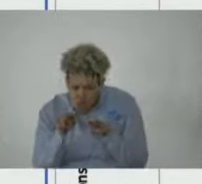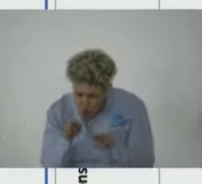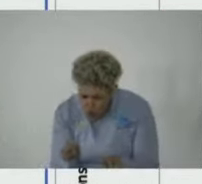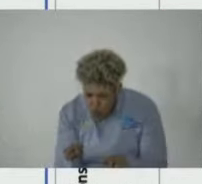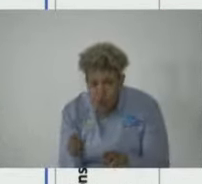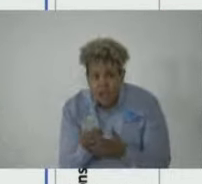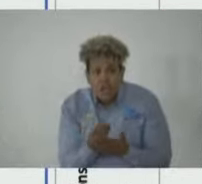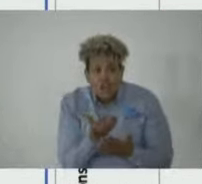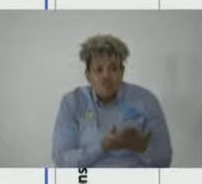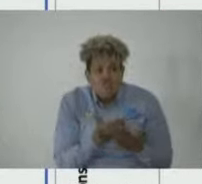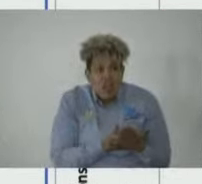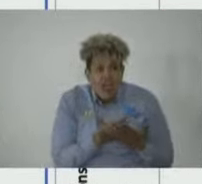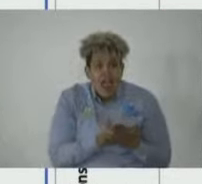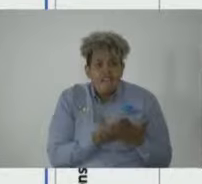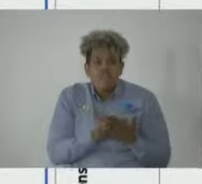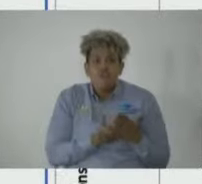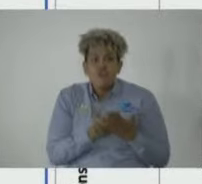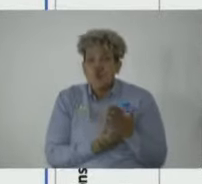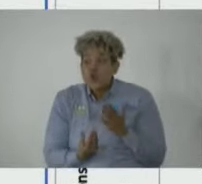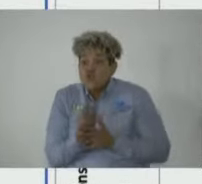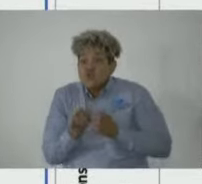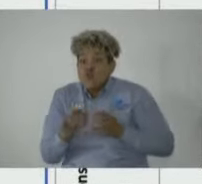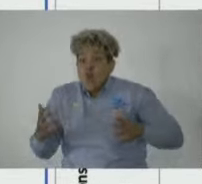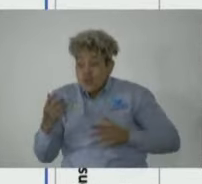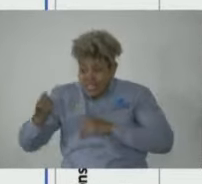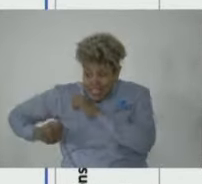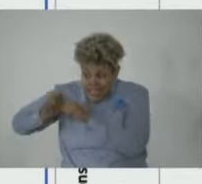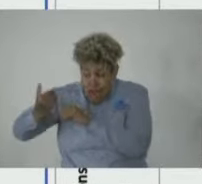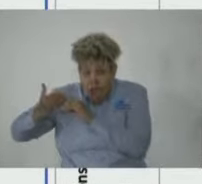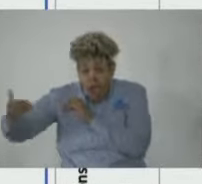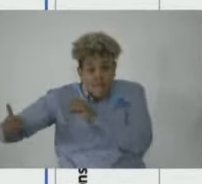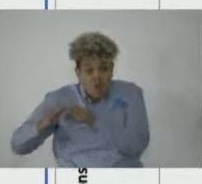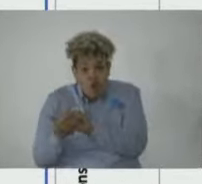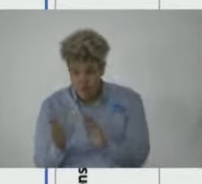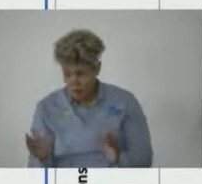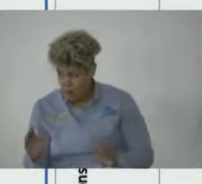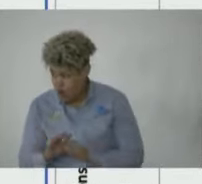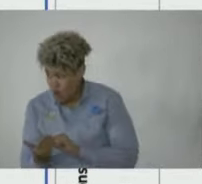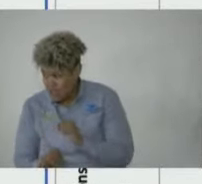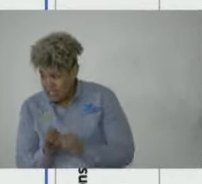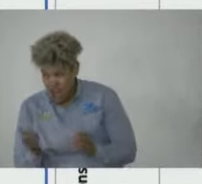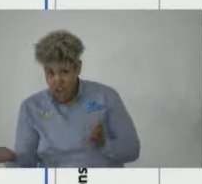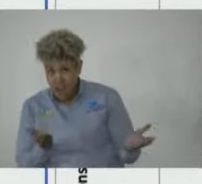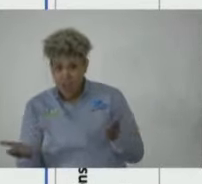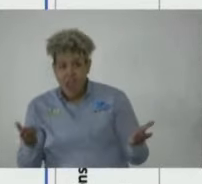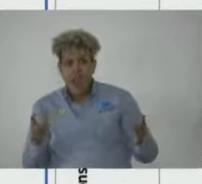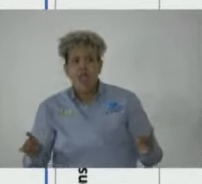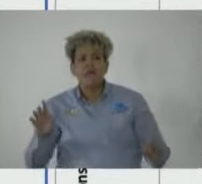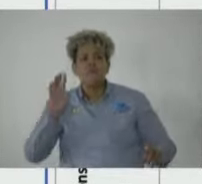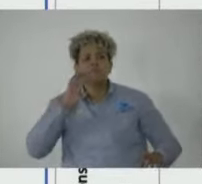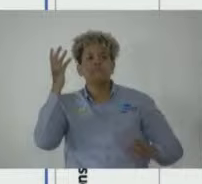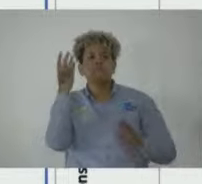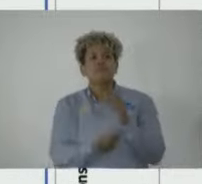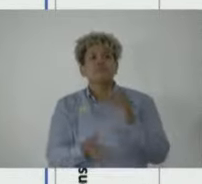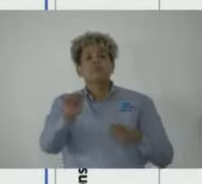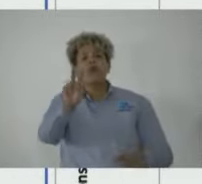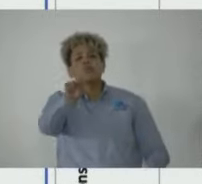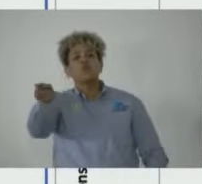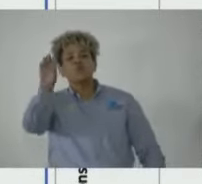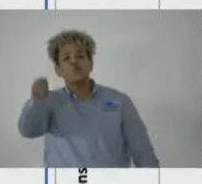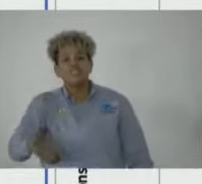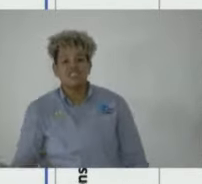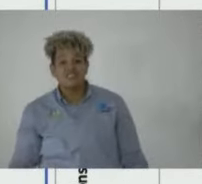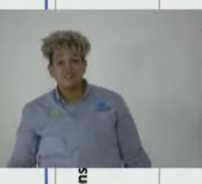the revenue growth the year after COVID versus the COVID year, it went up by 22%.